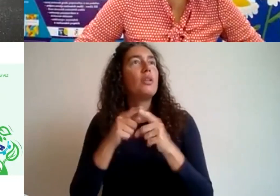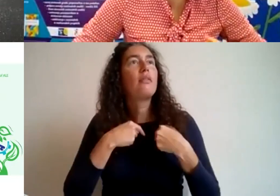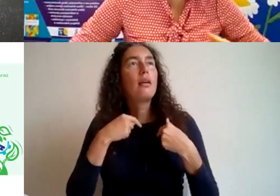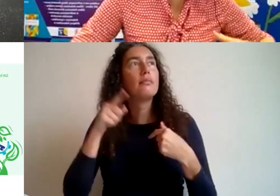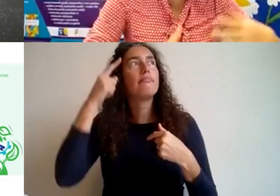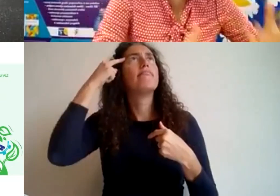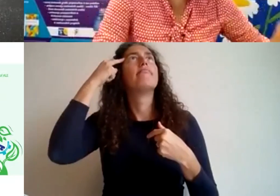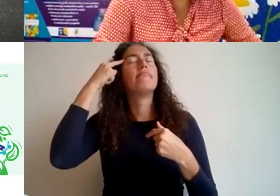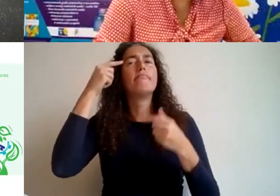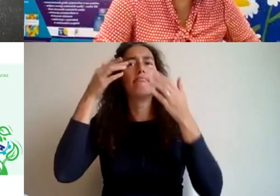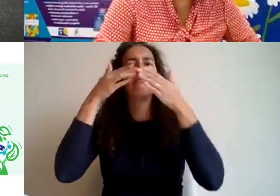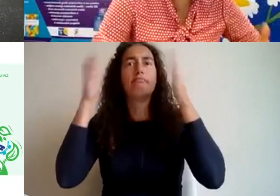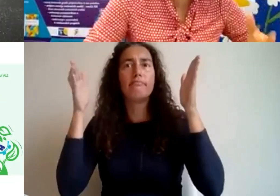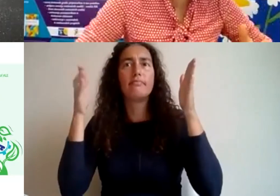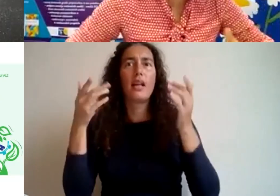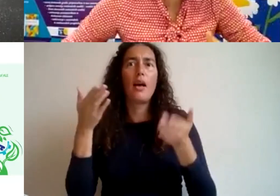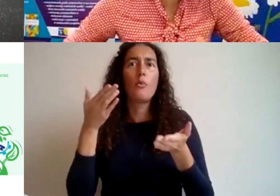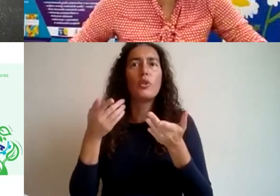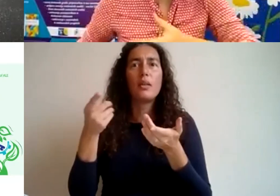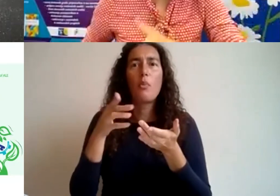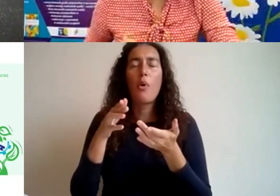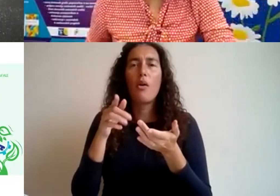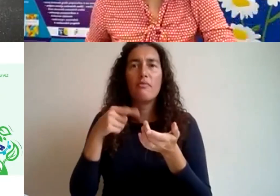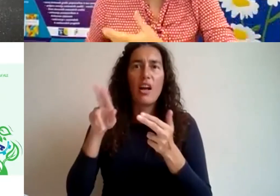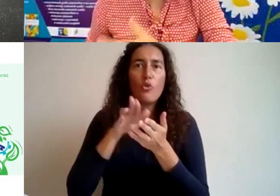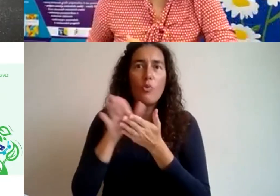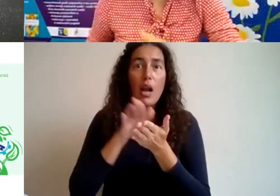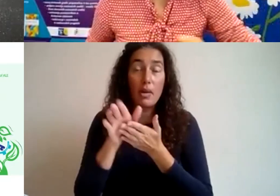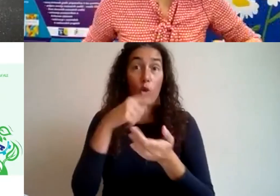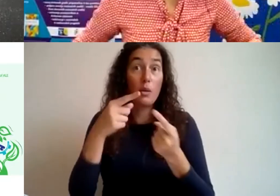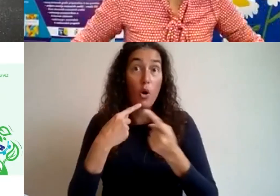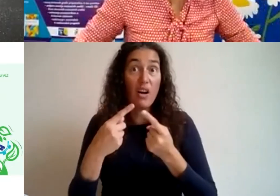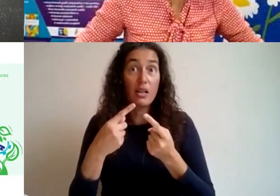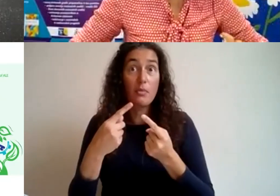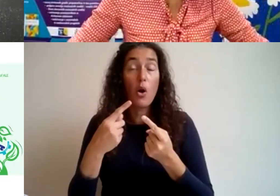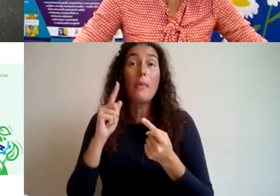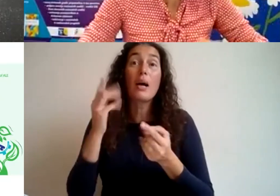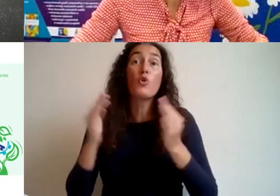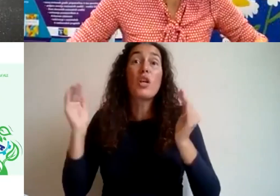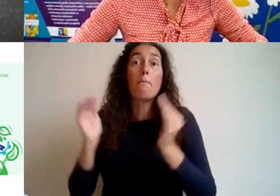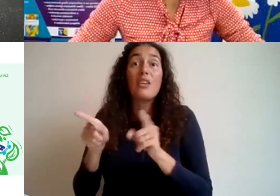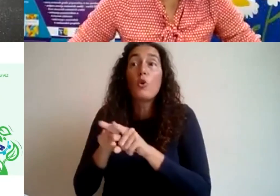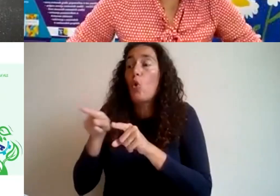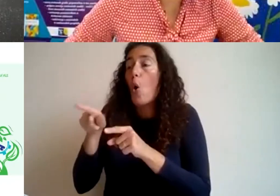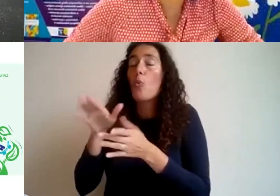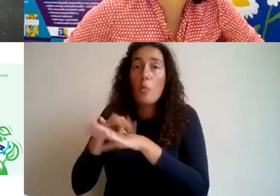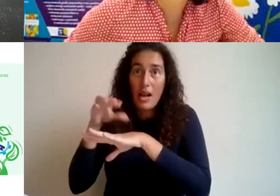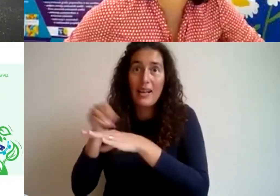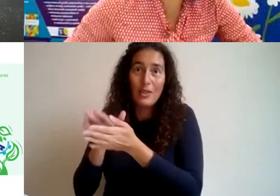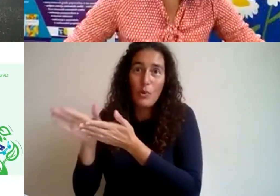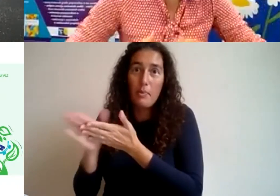be used when talking about it, but not so much when acting on it. So thank you for